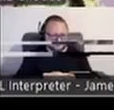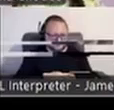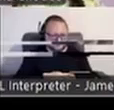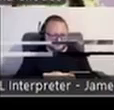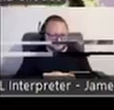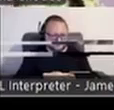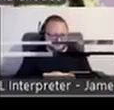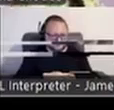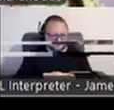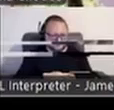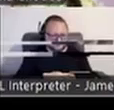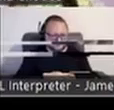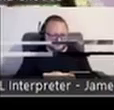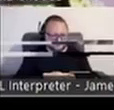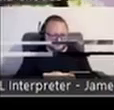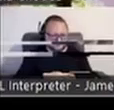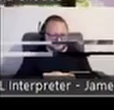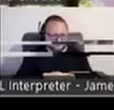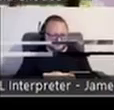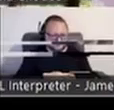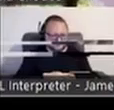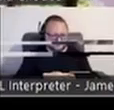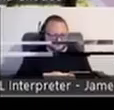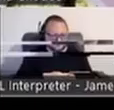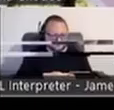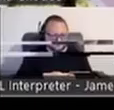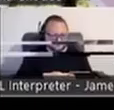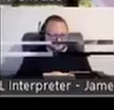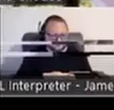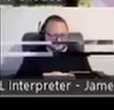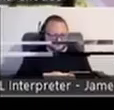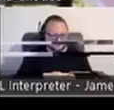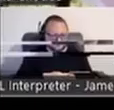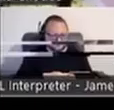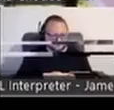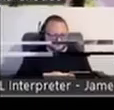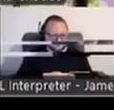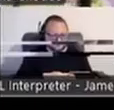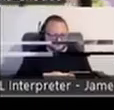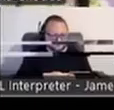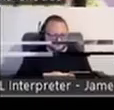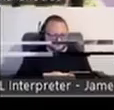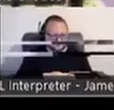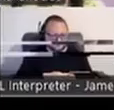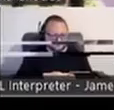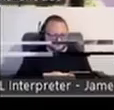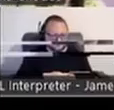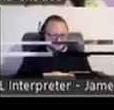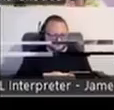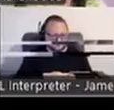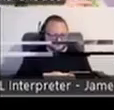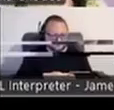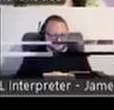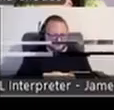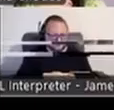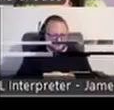the consistency of those services being used. So working on finding champions within healthcare that want to work with